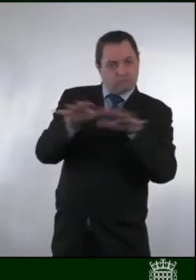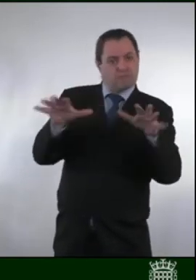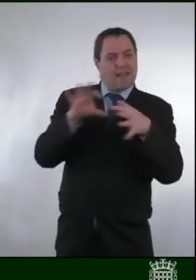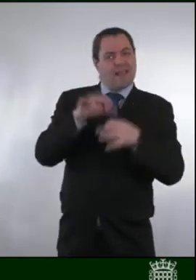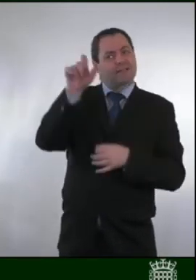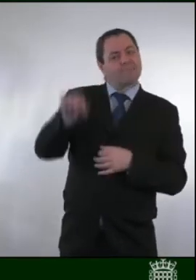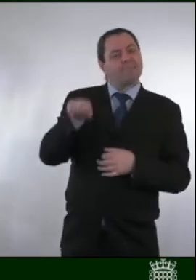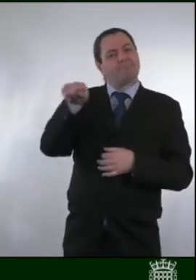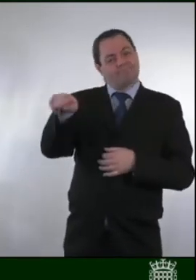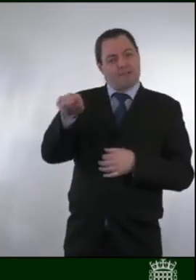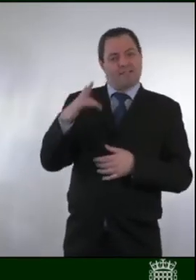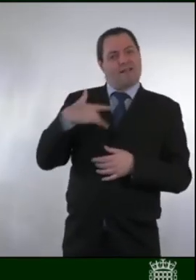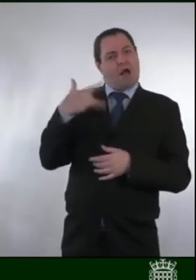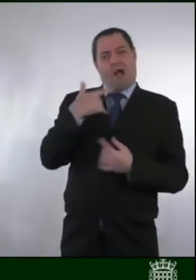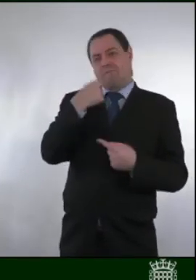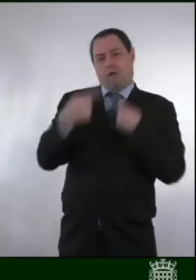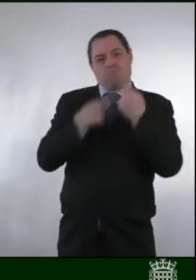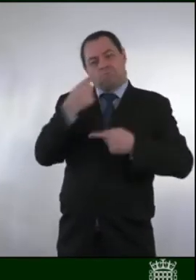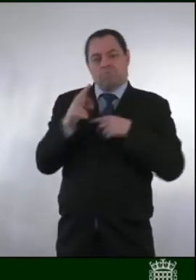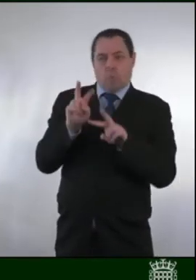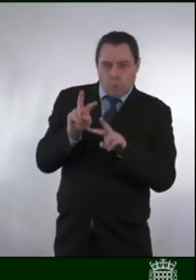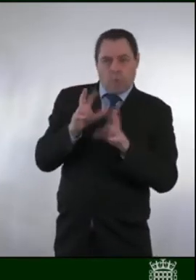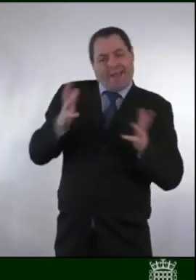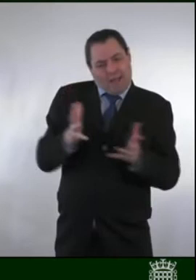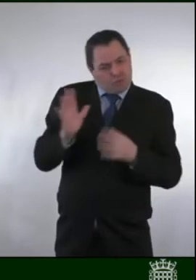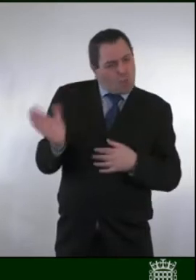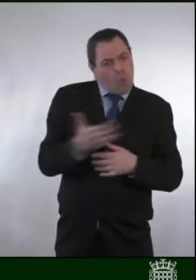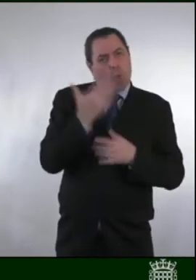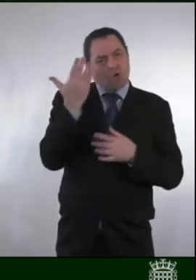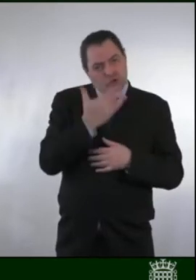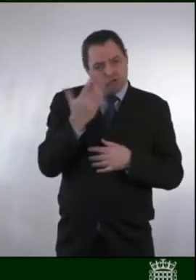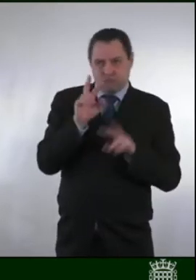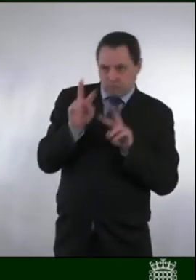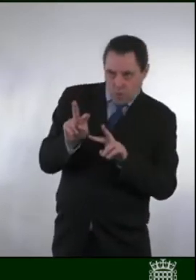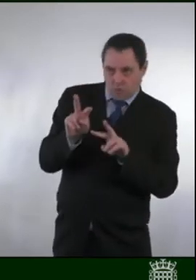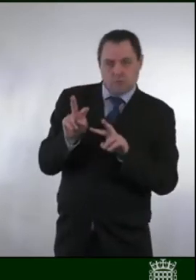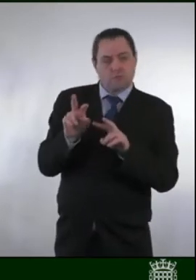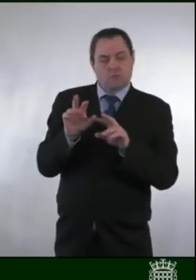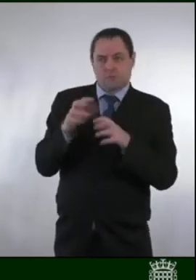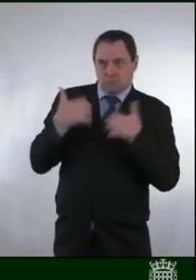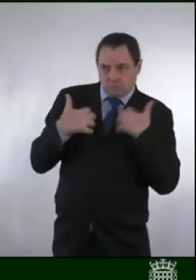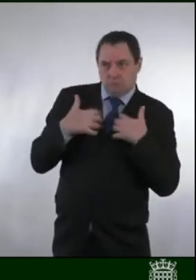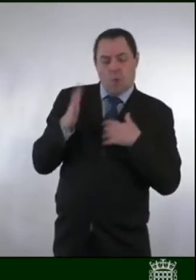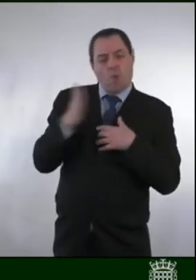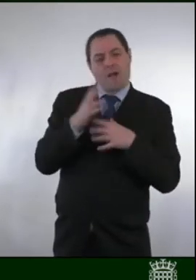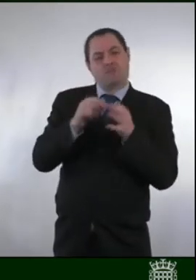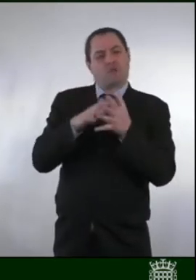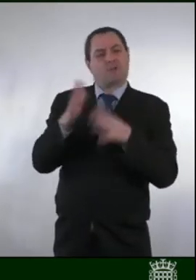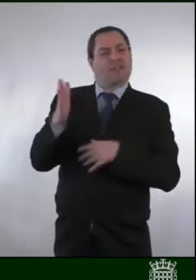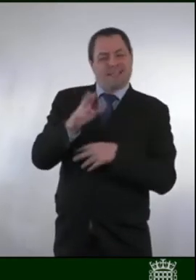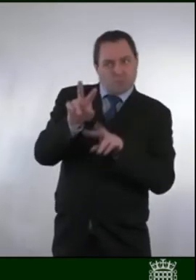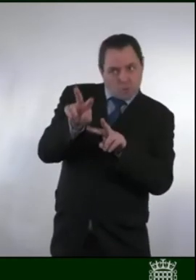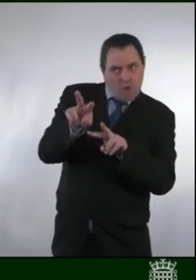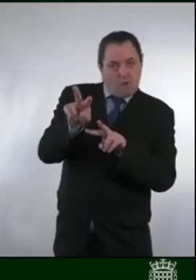on the 26th of January, and ask all members to encourage their schools to join Q3 Academy Great Bar from West Bromwich East in taking part?